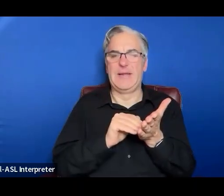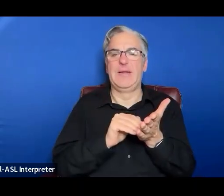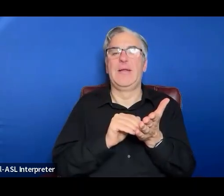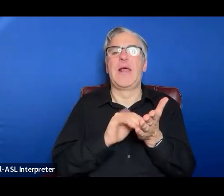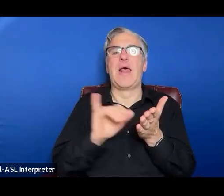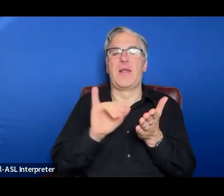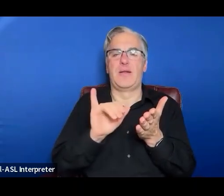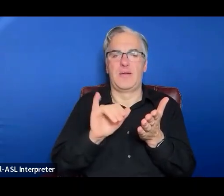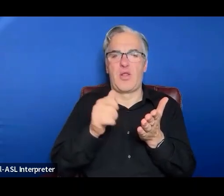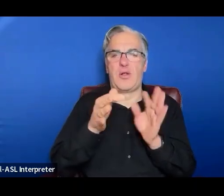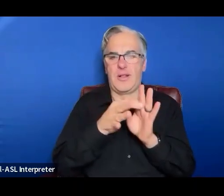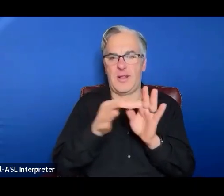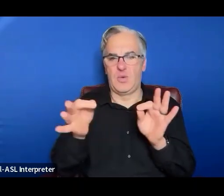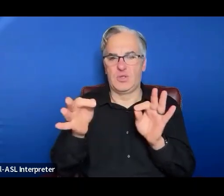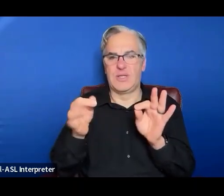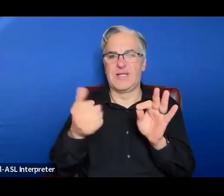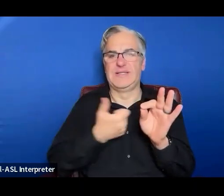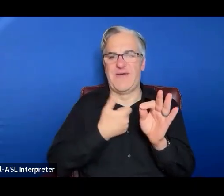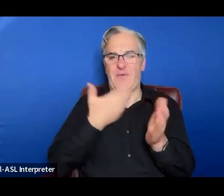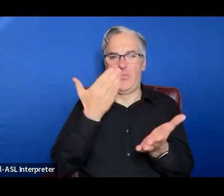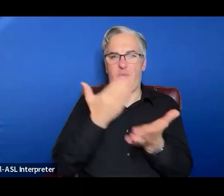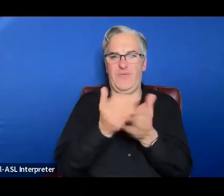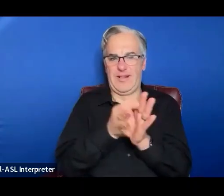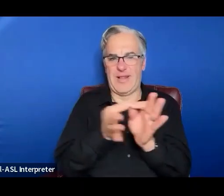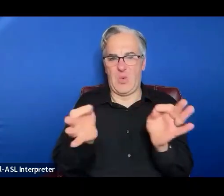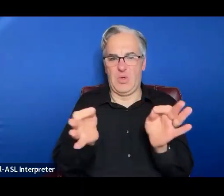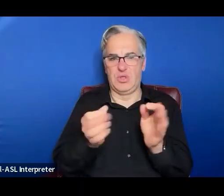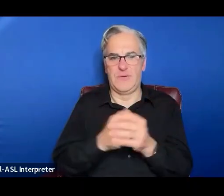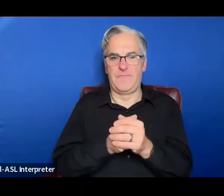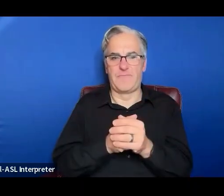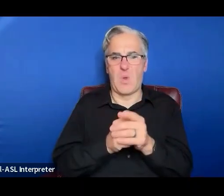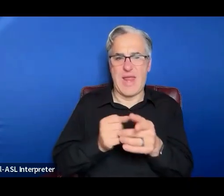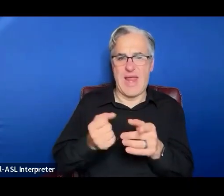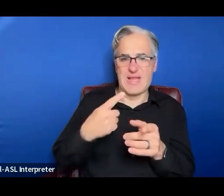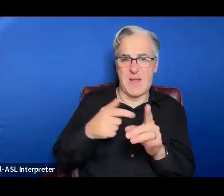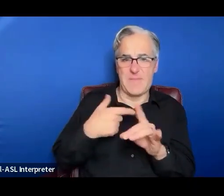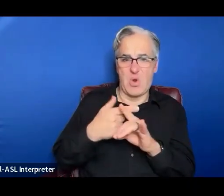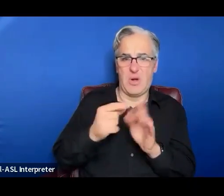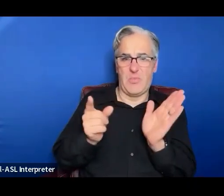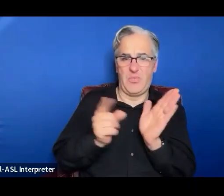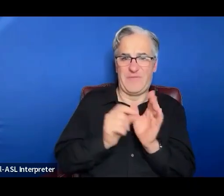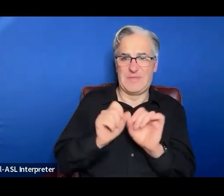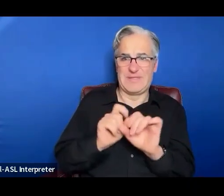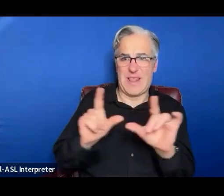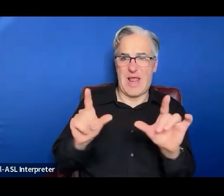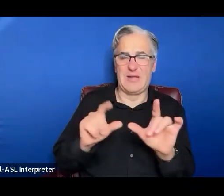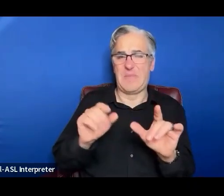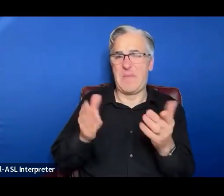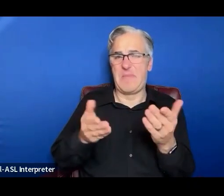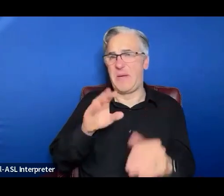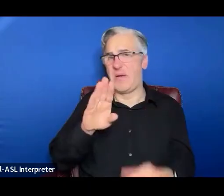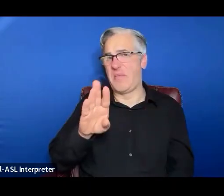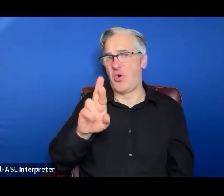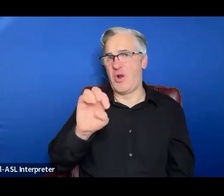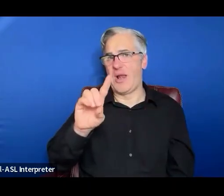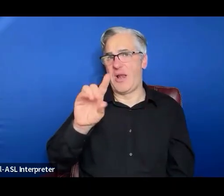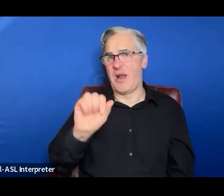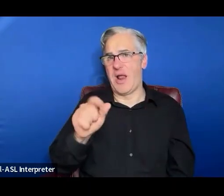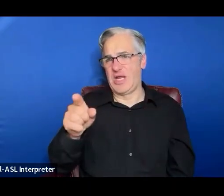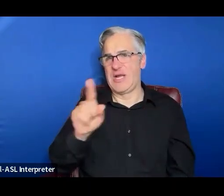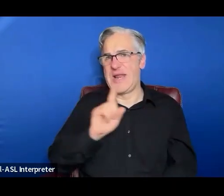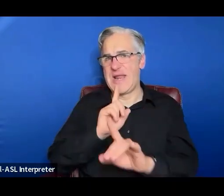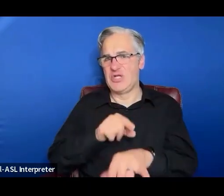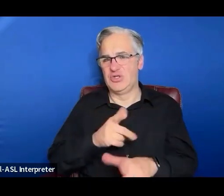language. Is there any way to get a printout of the slides? Good question. Brenda can answer that at the end. I'm happy